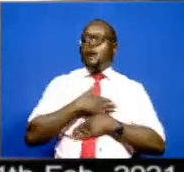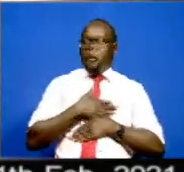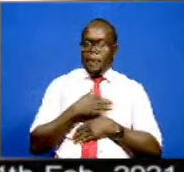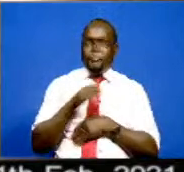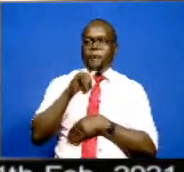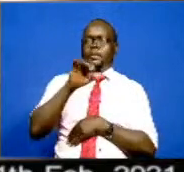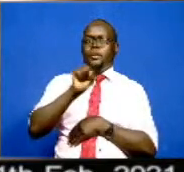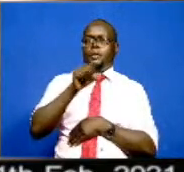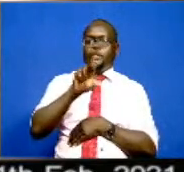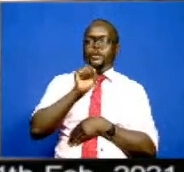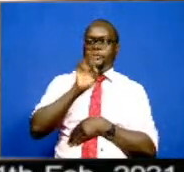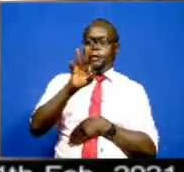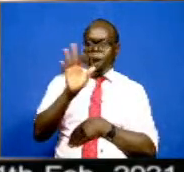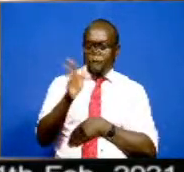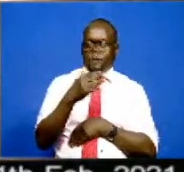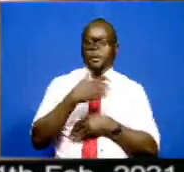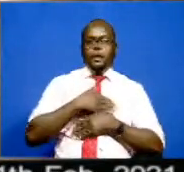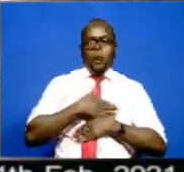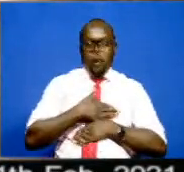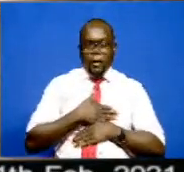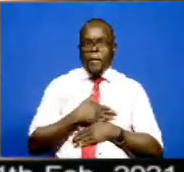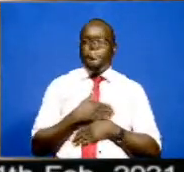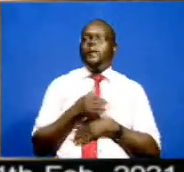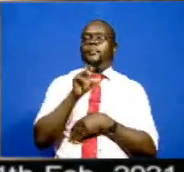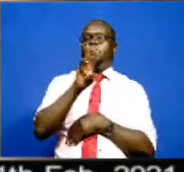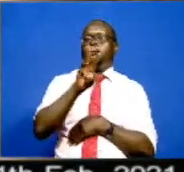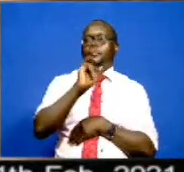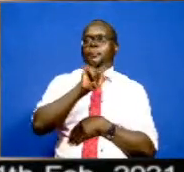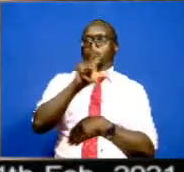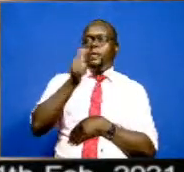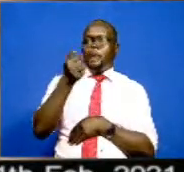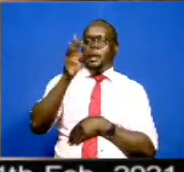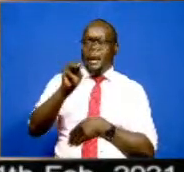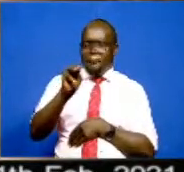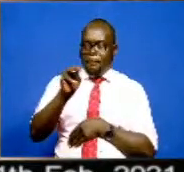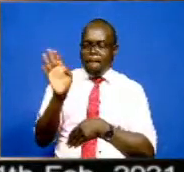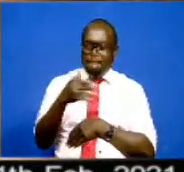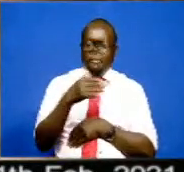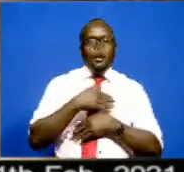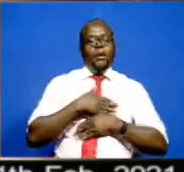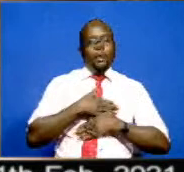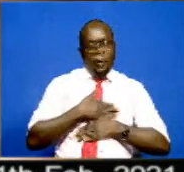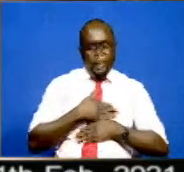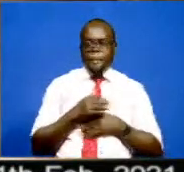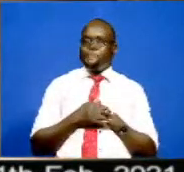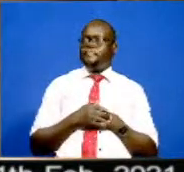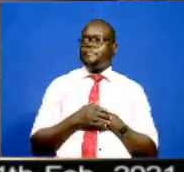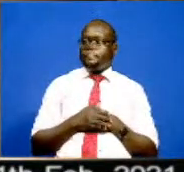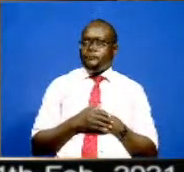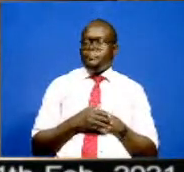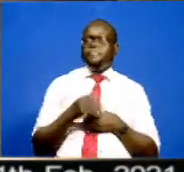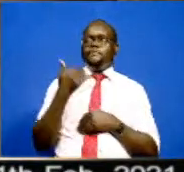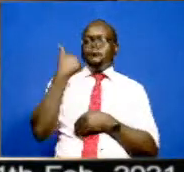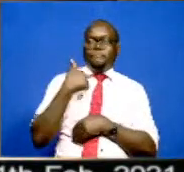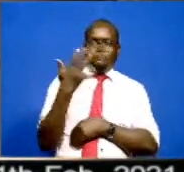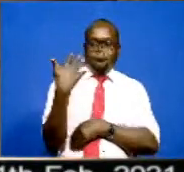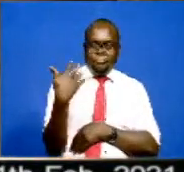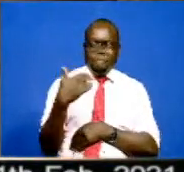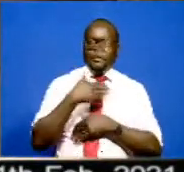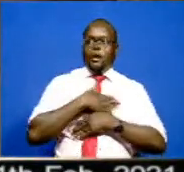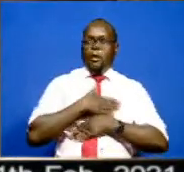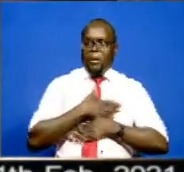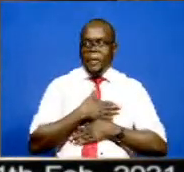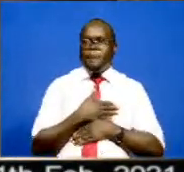Abdi, MP. The Honorable William Kamren Chirchir Chepkut, MP. The Honorable David Olesankok, MP. The Honorable